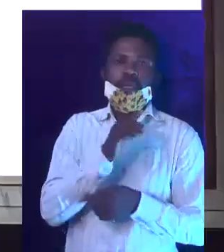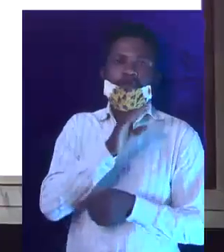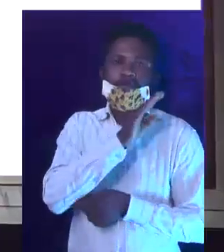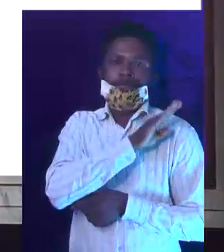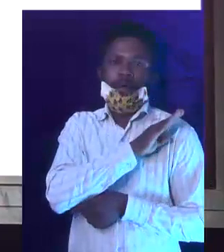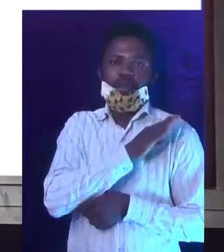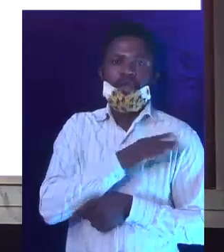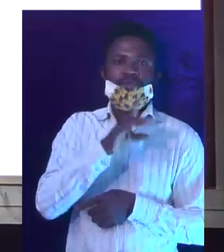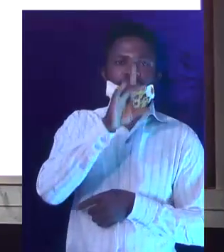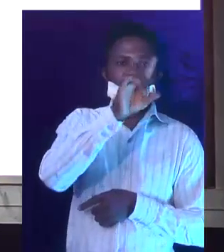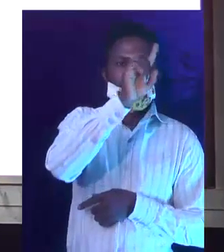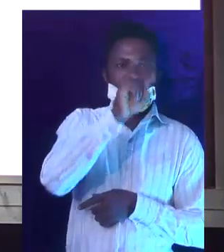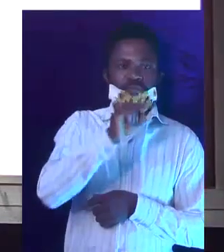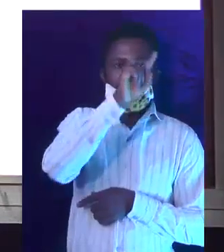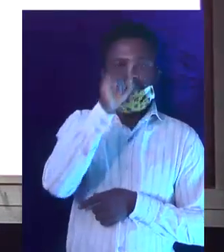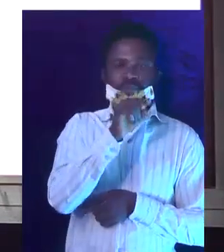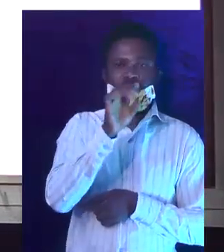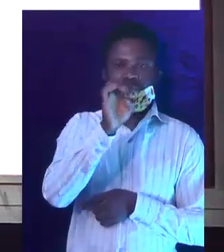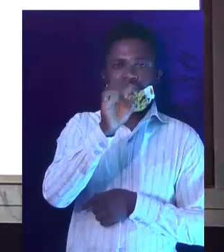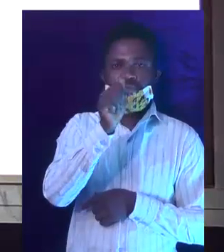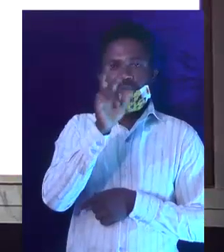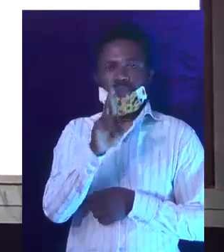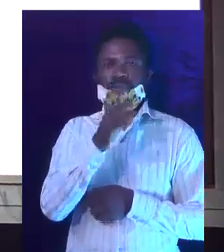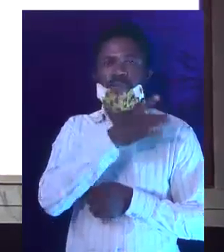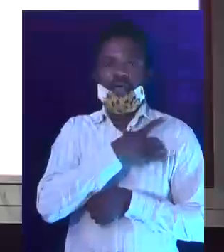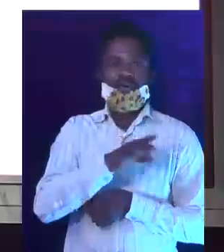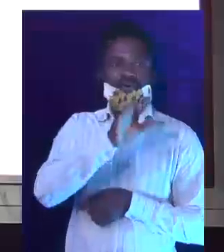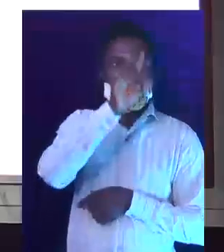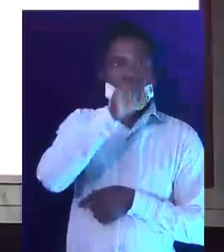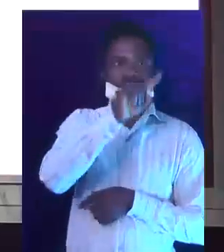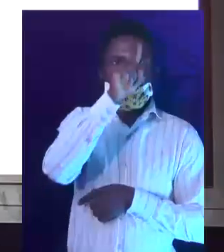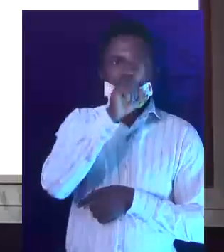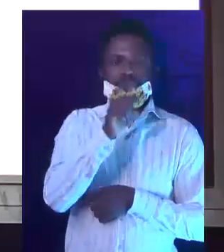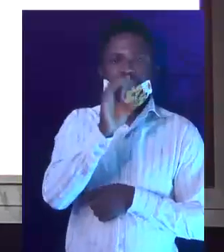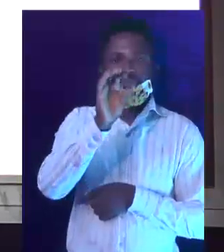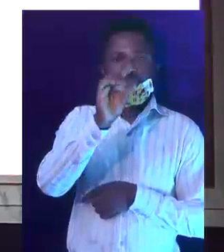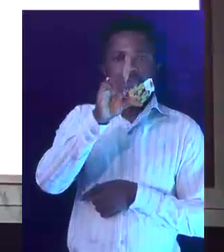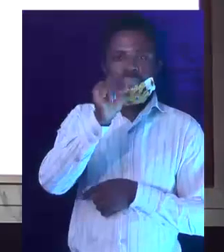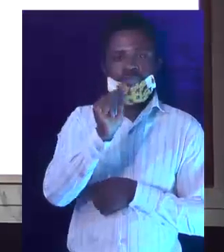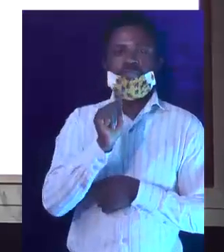capital letter D and capital letter B when writing Bola.